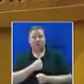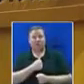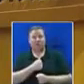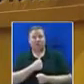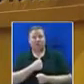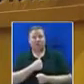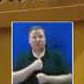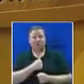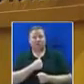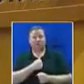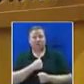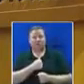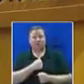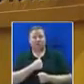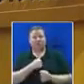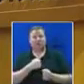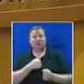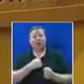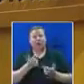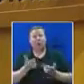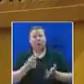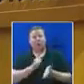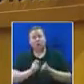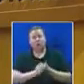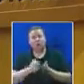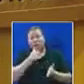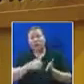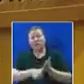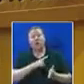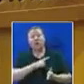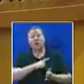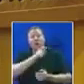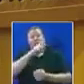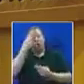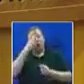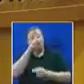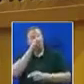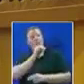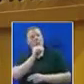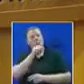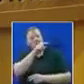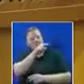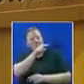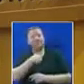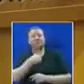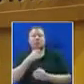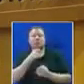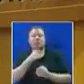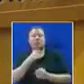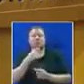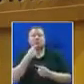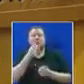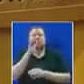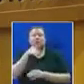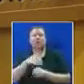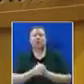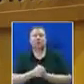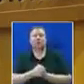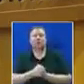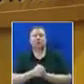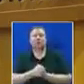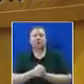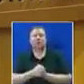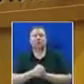outside. Why is that important? It's important because if you have nothing to hide, you must take it to court, Mr.